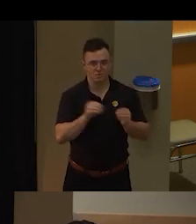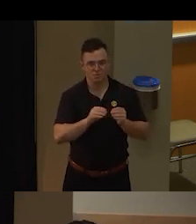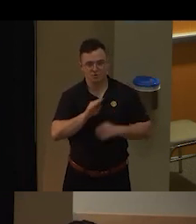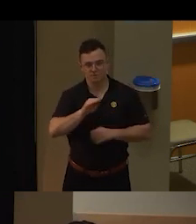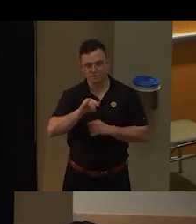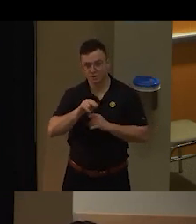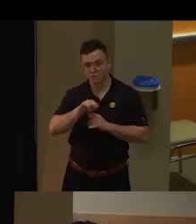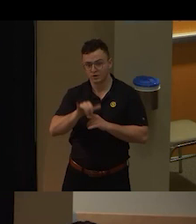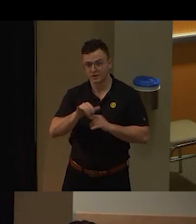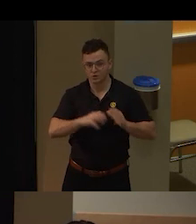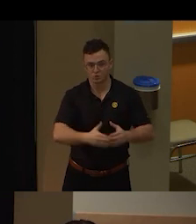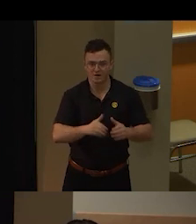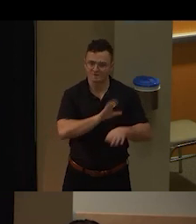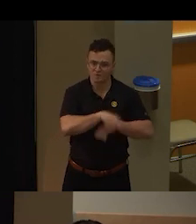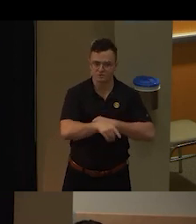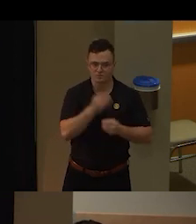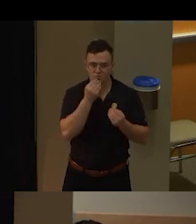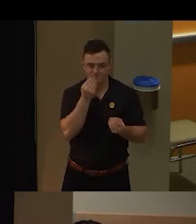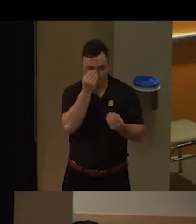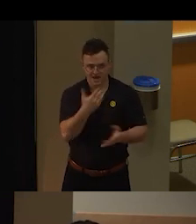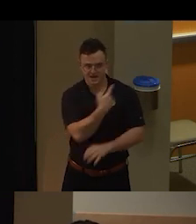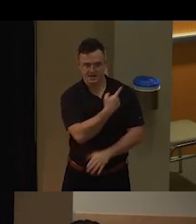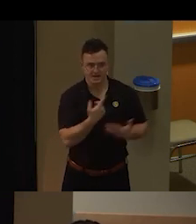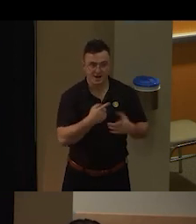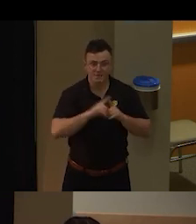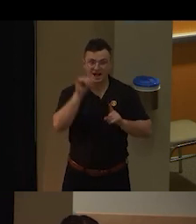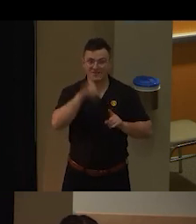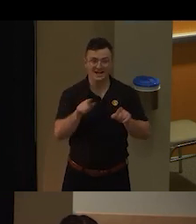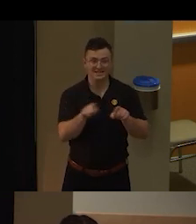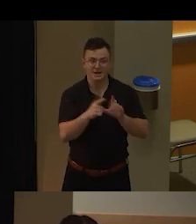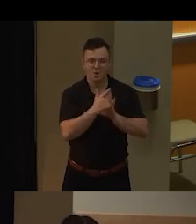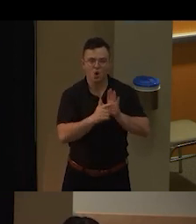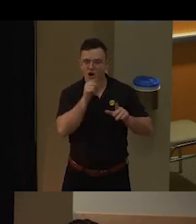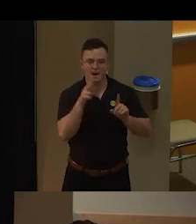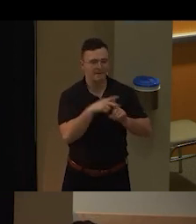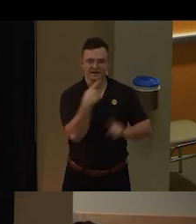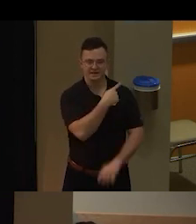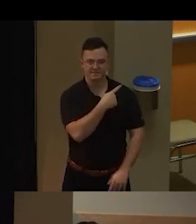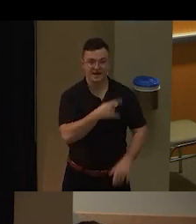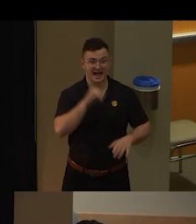not make that binding on itself. This is difference made legal.